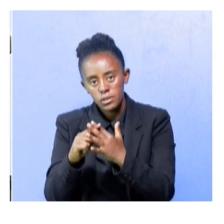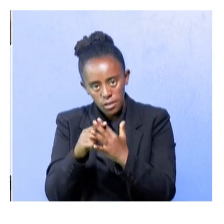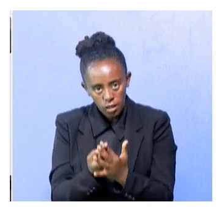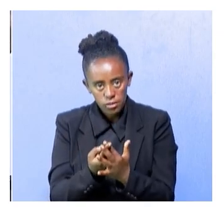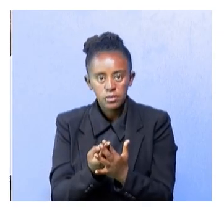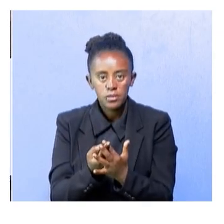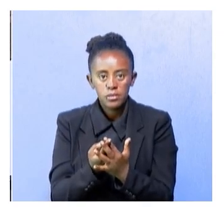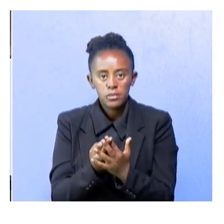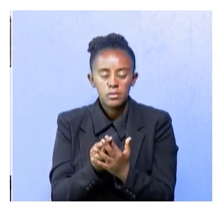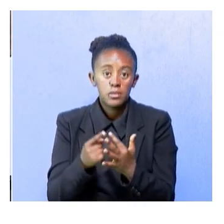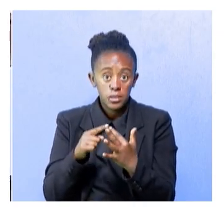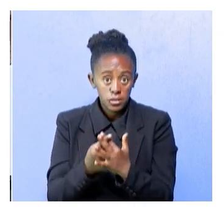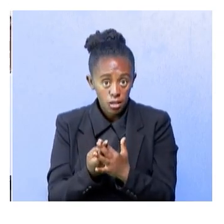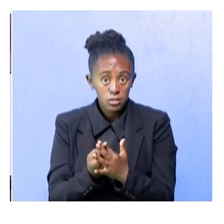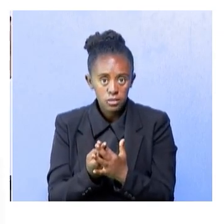the